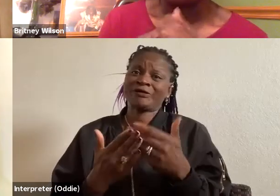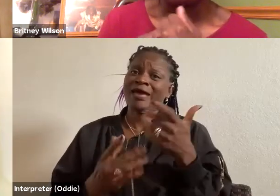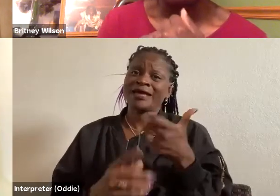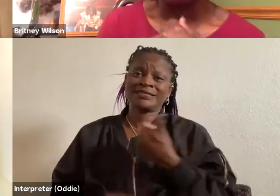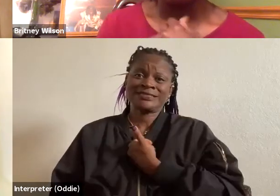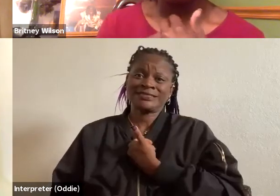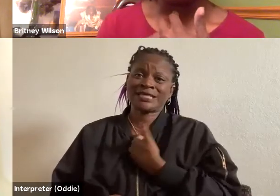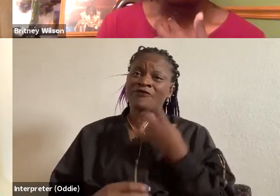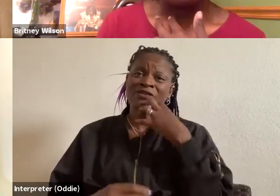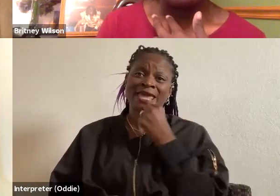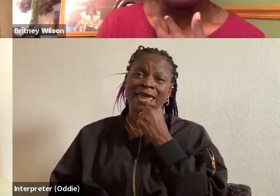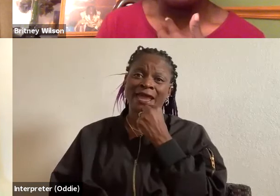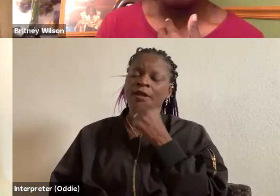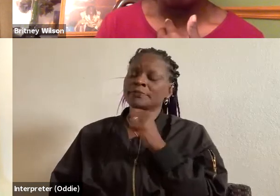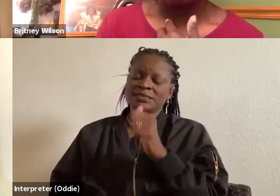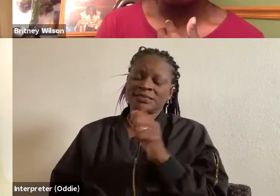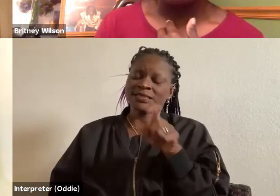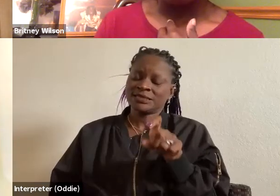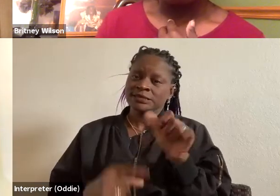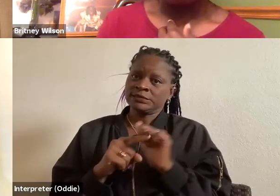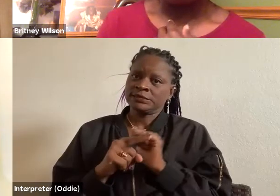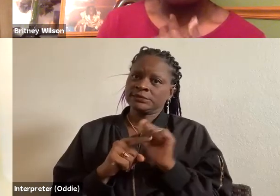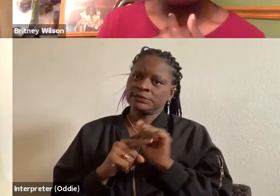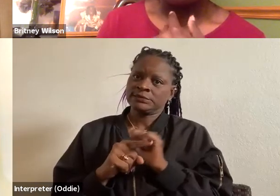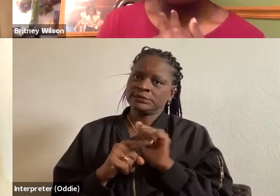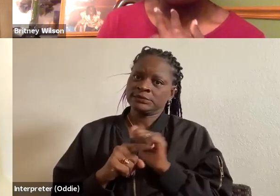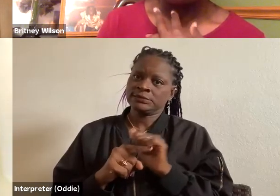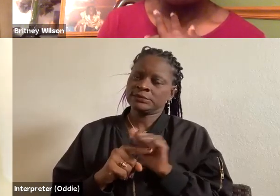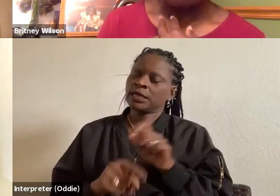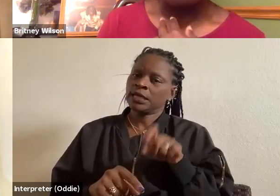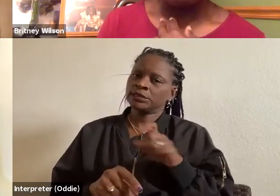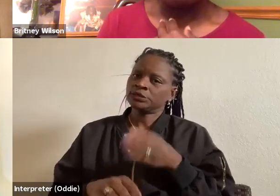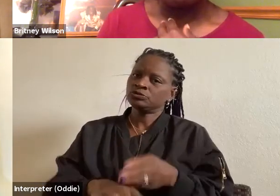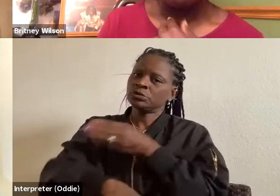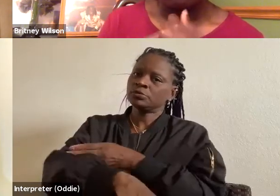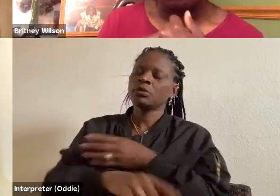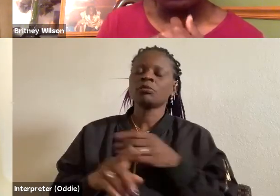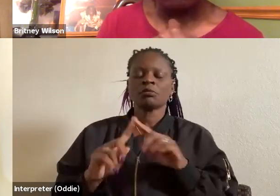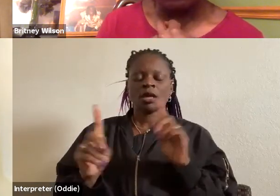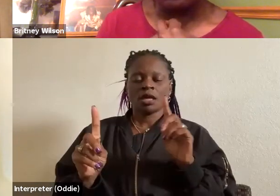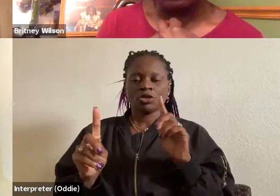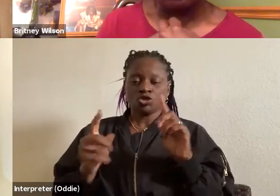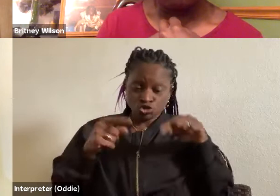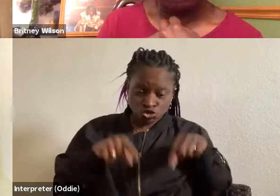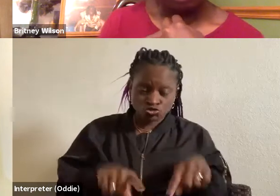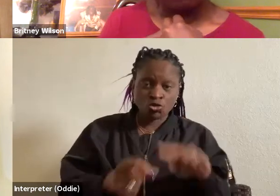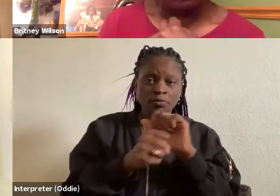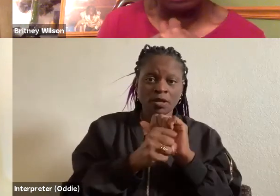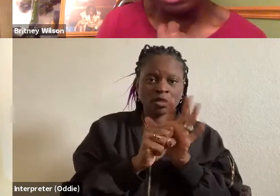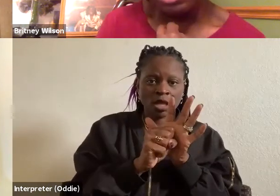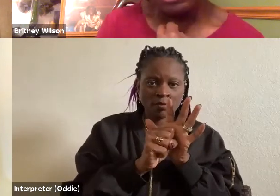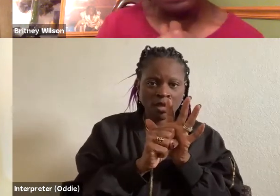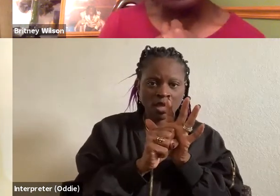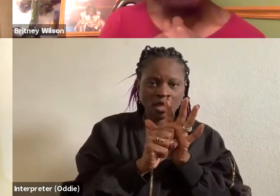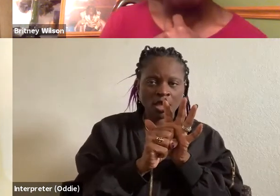to get better at it. But what I've been trying to do during the pandemic to take care of me, I have not